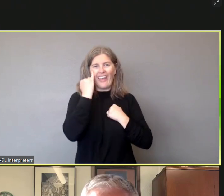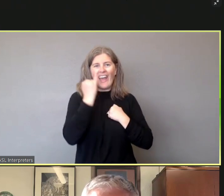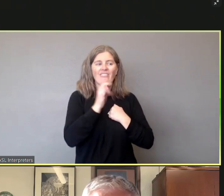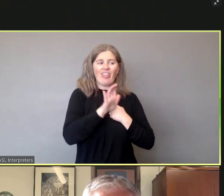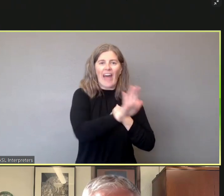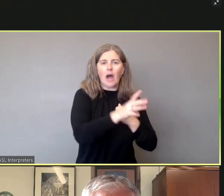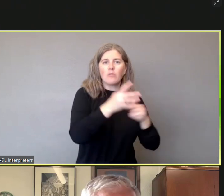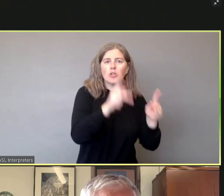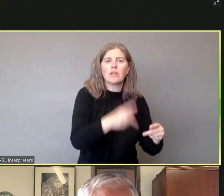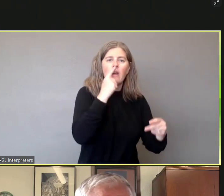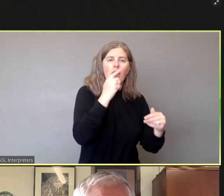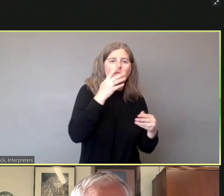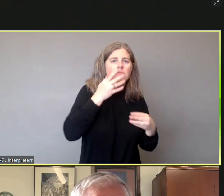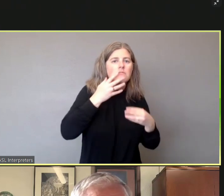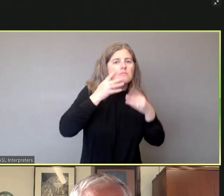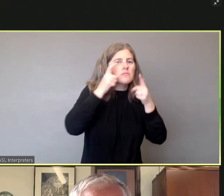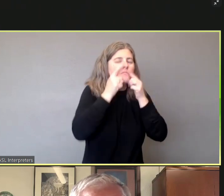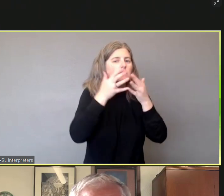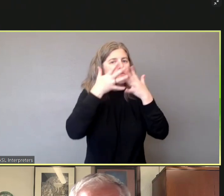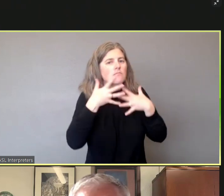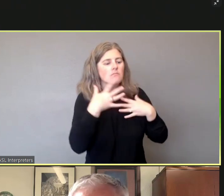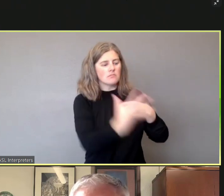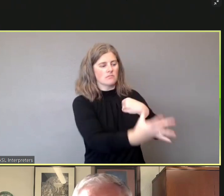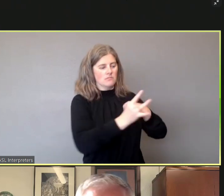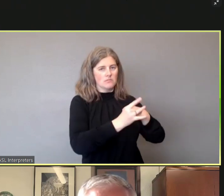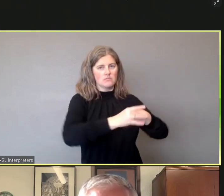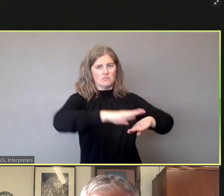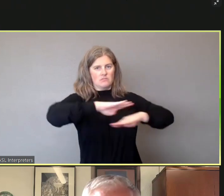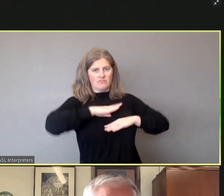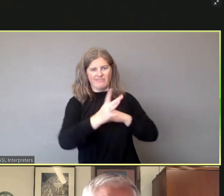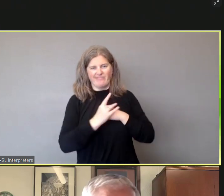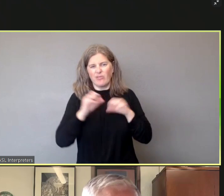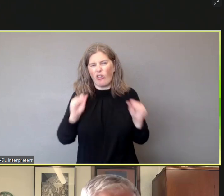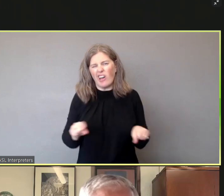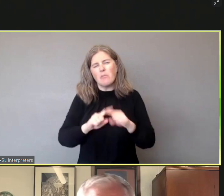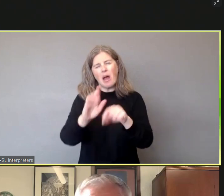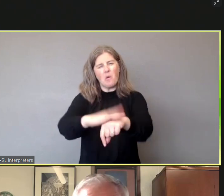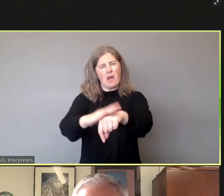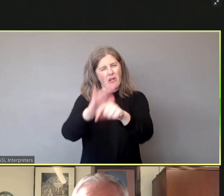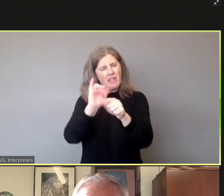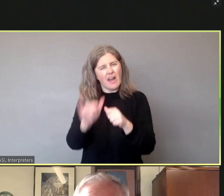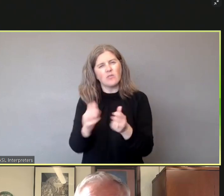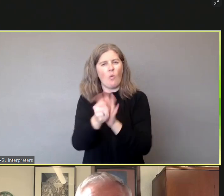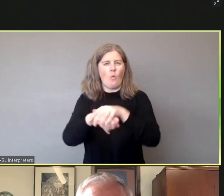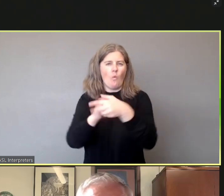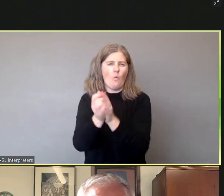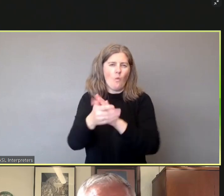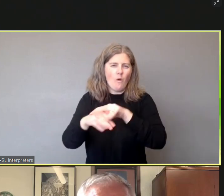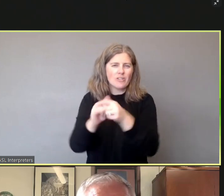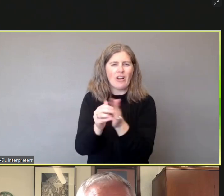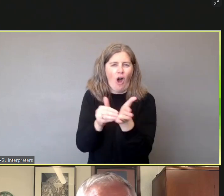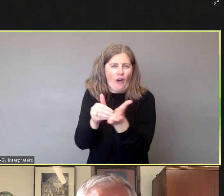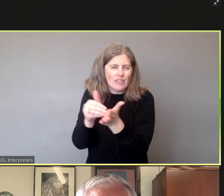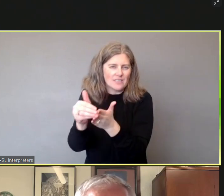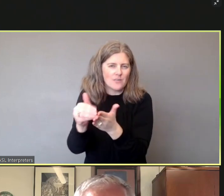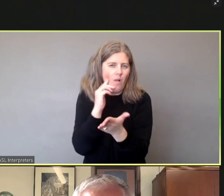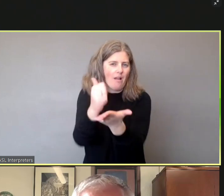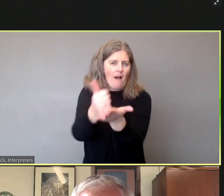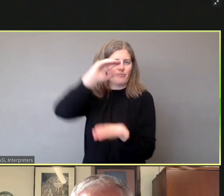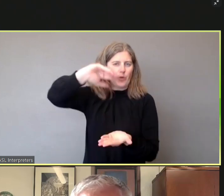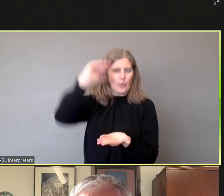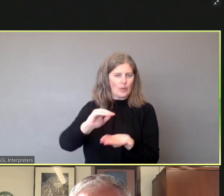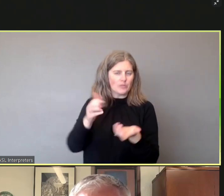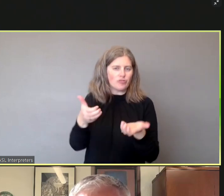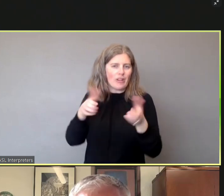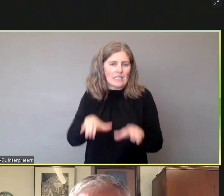that adhere to the skin. So be aware of that. But again, that's another thing that washing, frequent hand washing